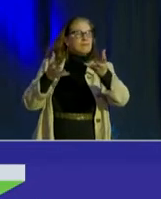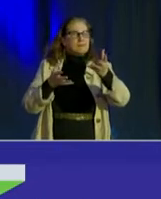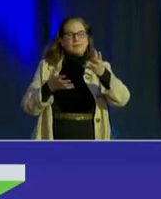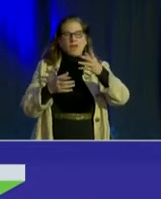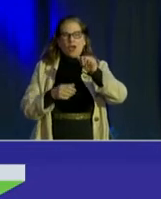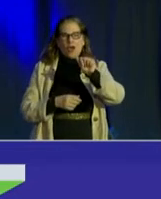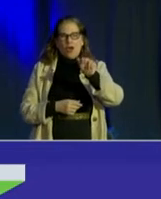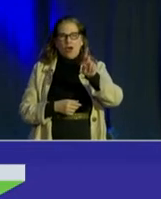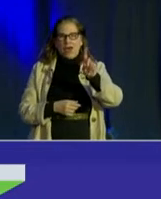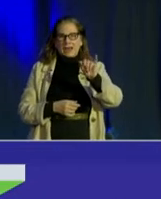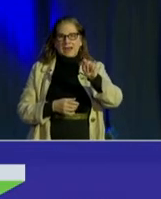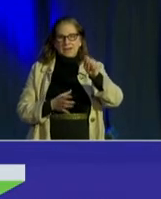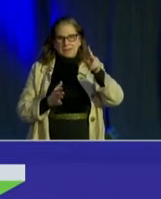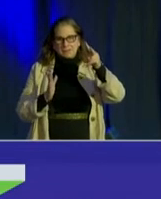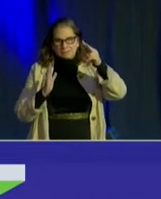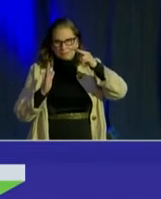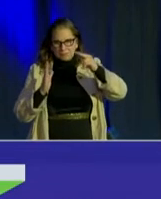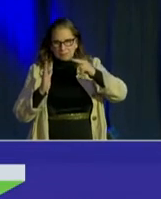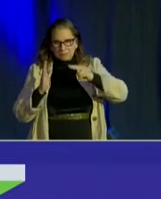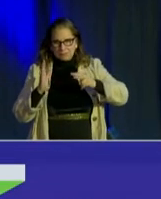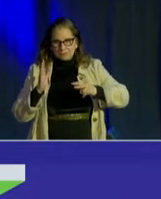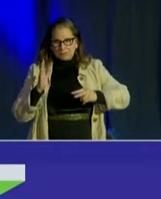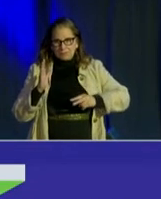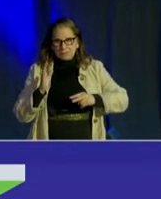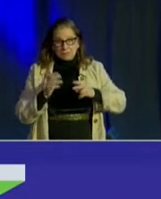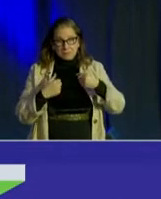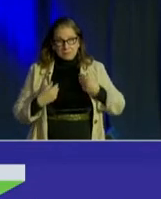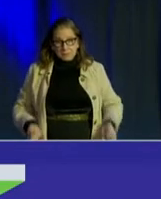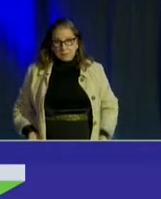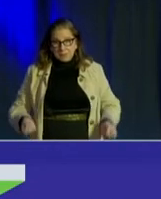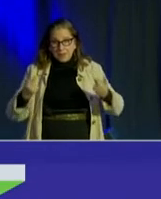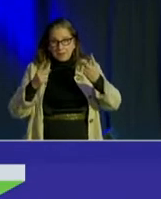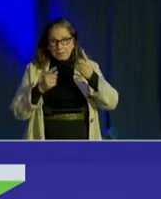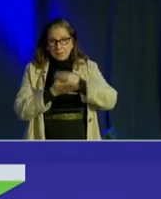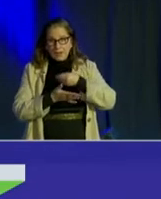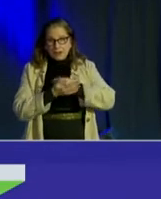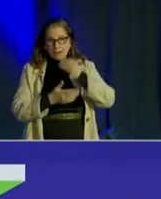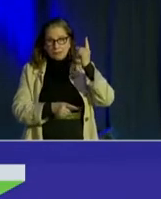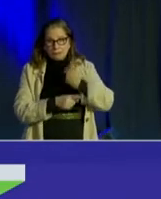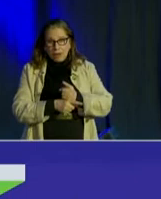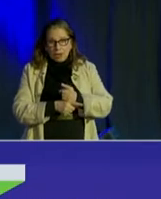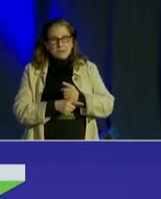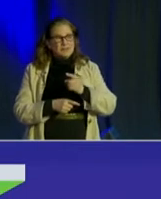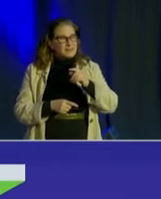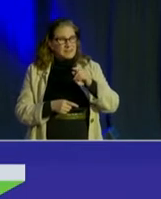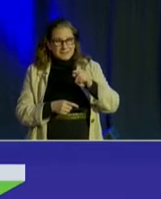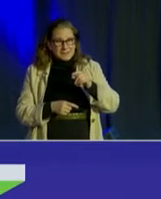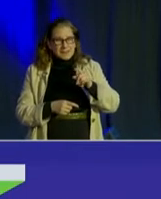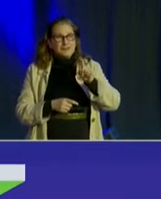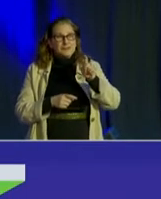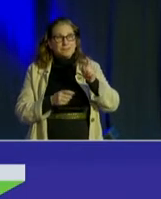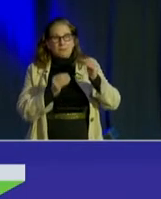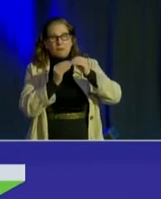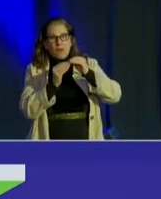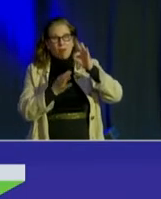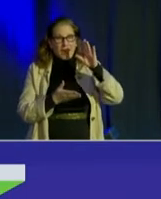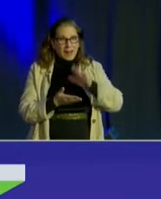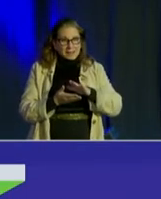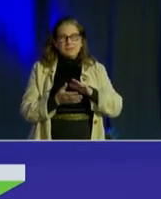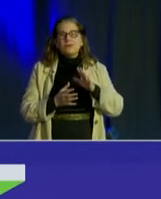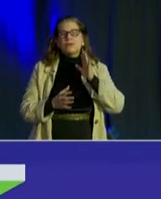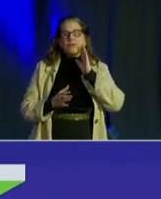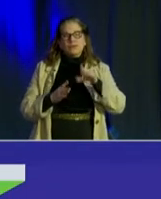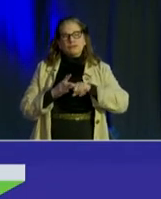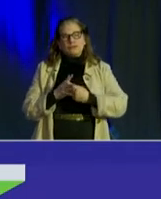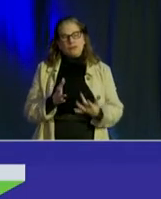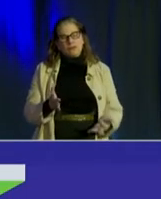year. And then we start all over again. So we're very excited to be here today to get your input. I want to talk to